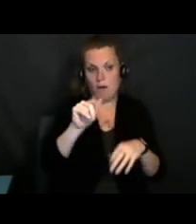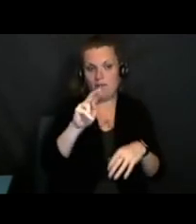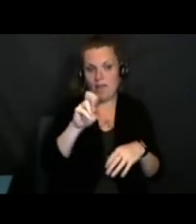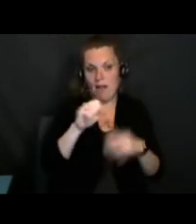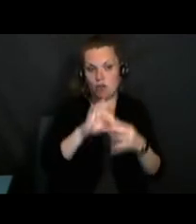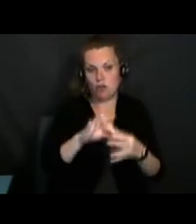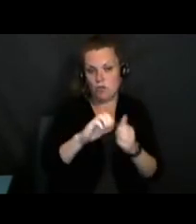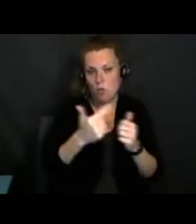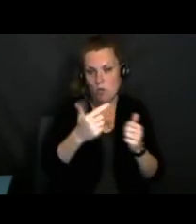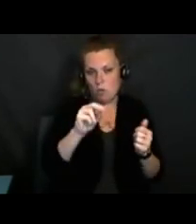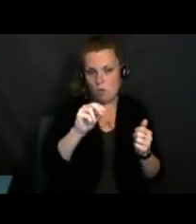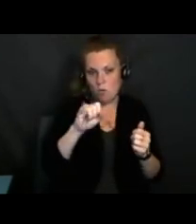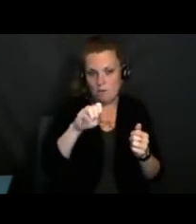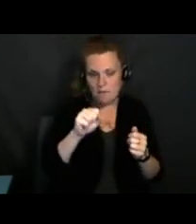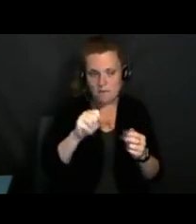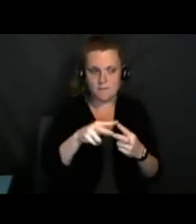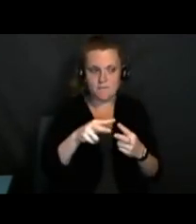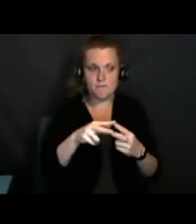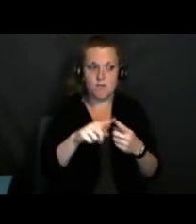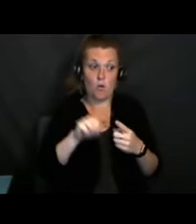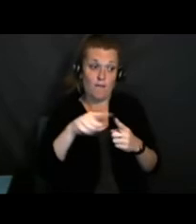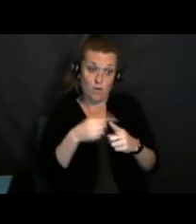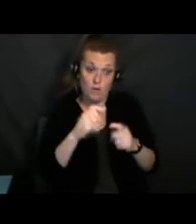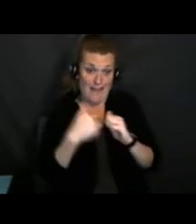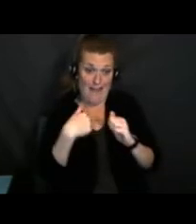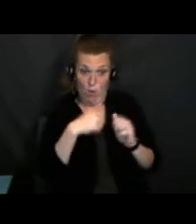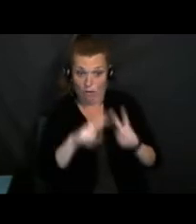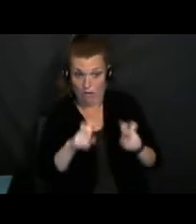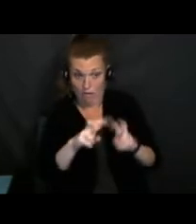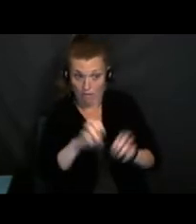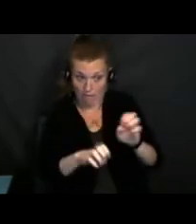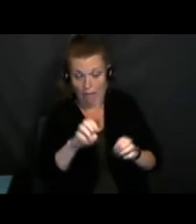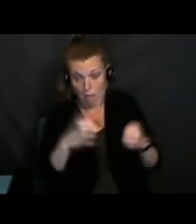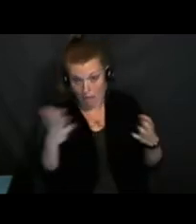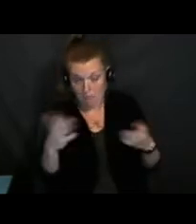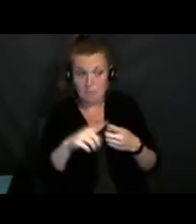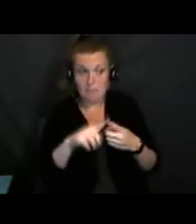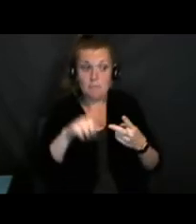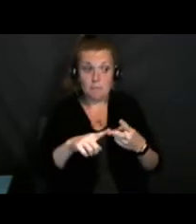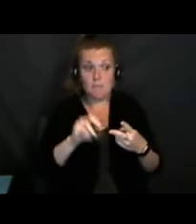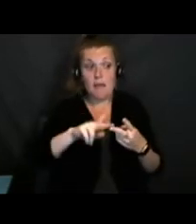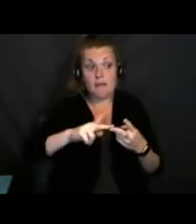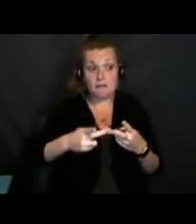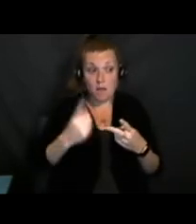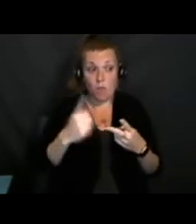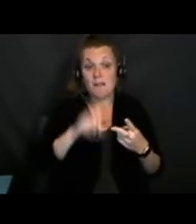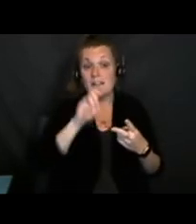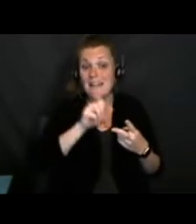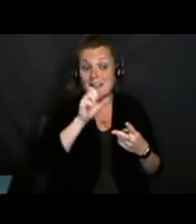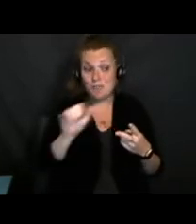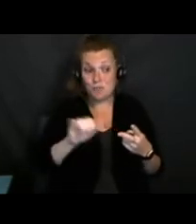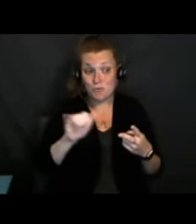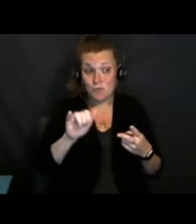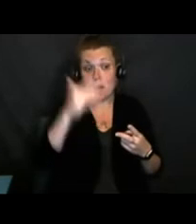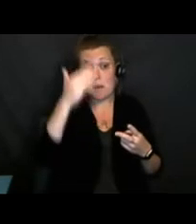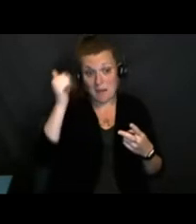So first, the way it is evaluated, as I said, and then another factor is age, because there